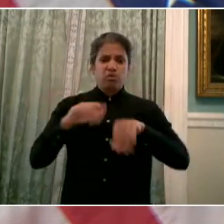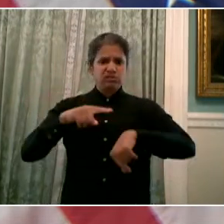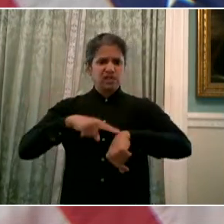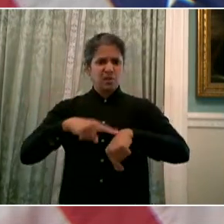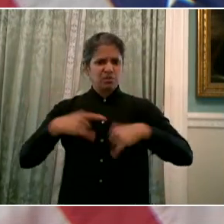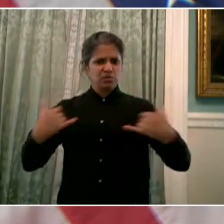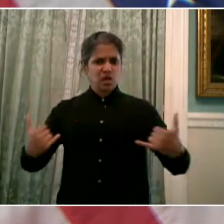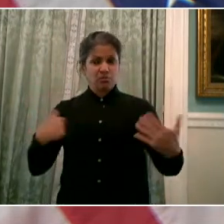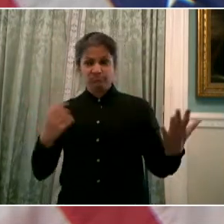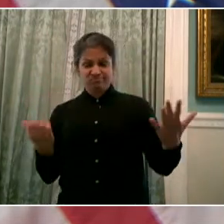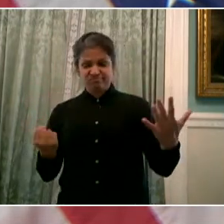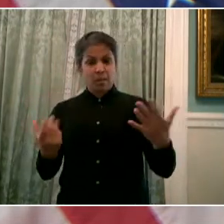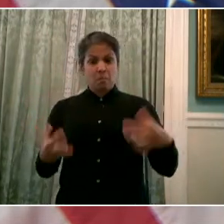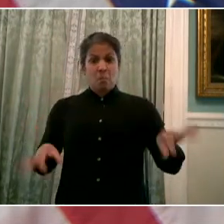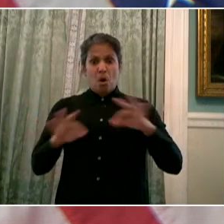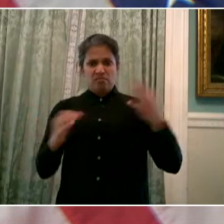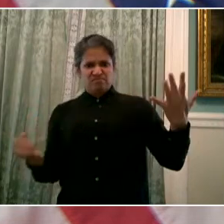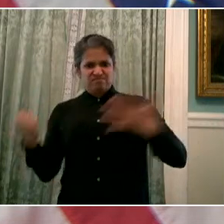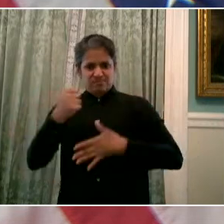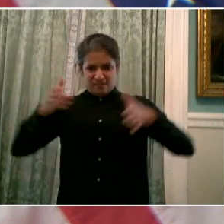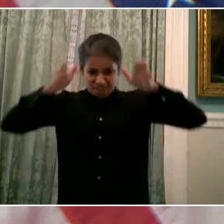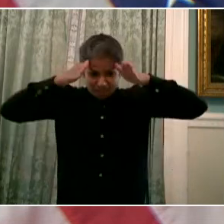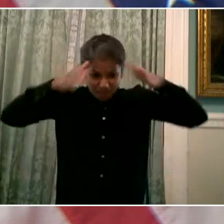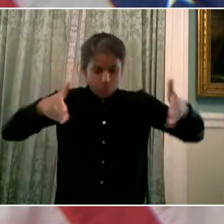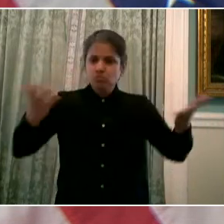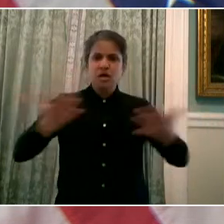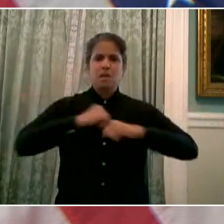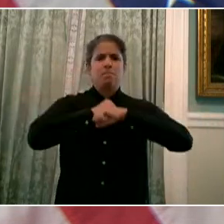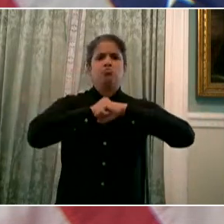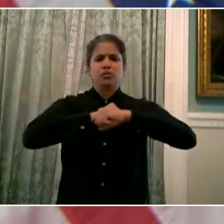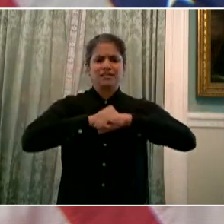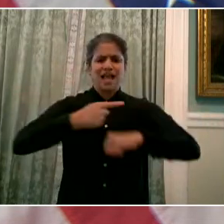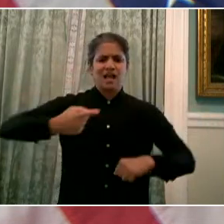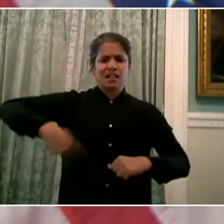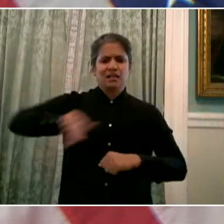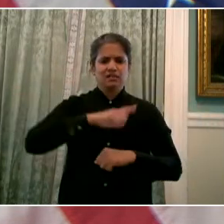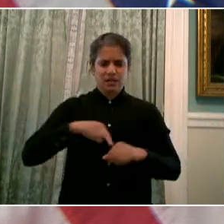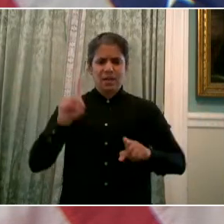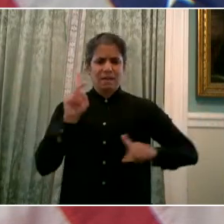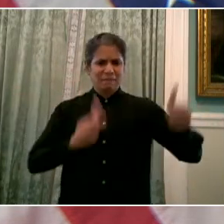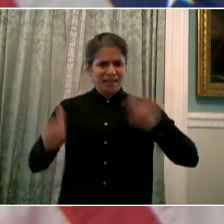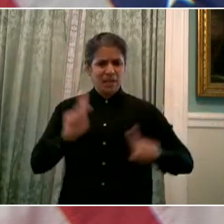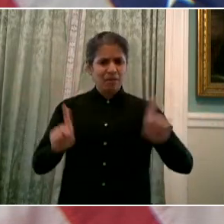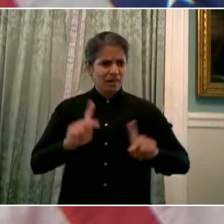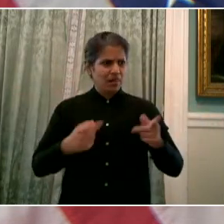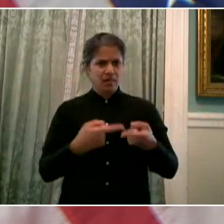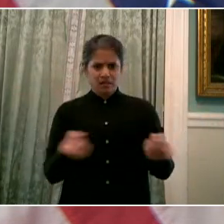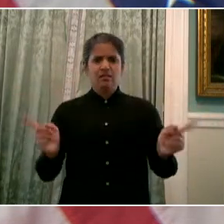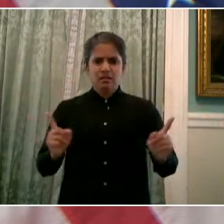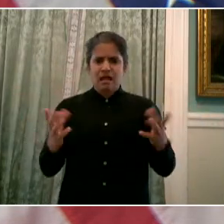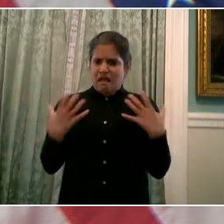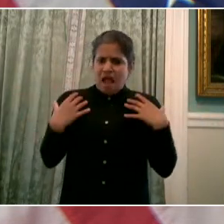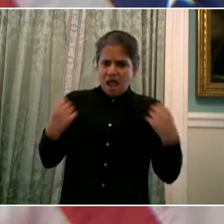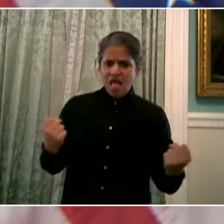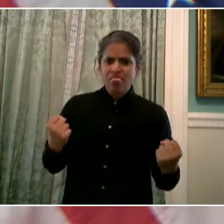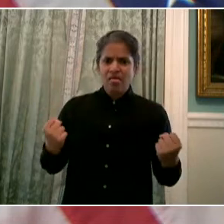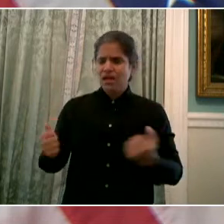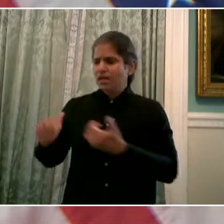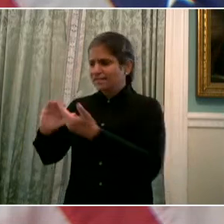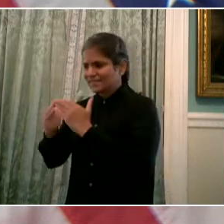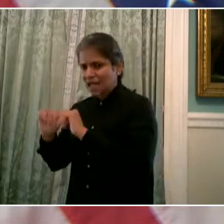vulnerable. And that's exactly what our city and our fellow agencies have been doing. It started last Thursday on June